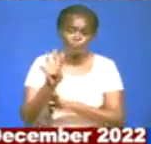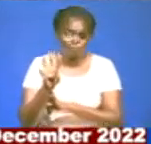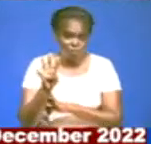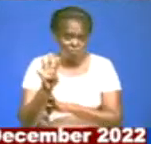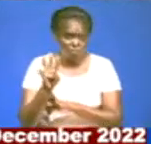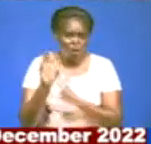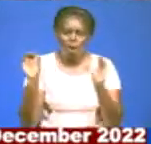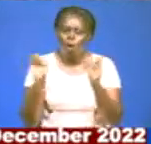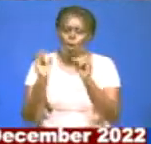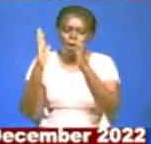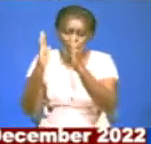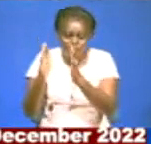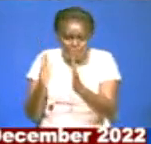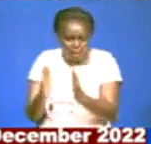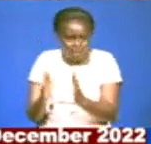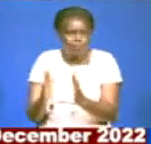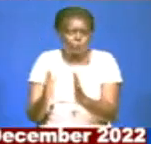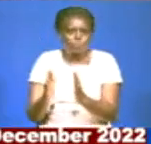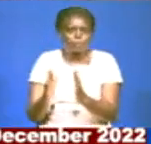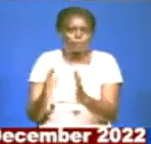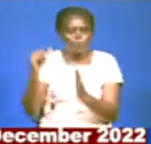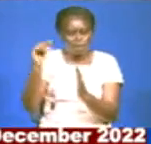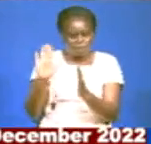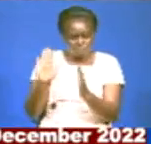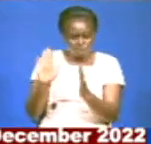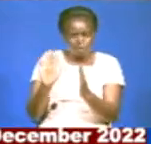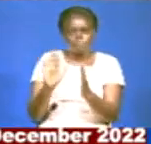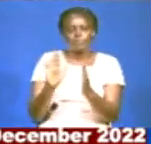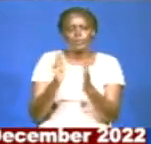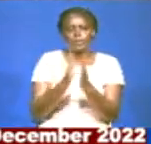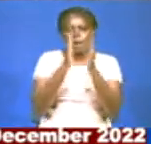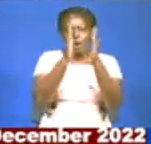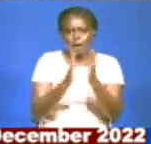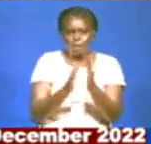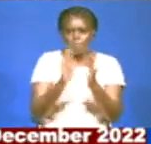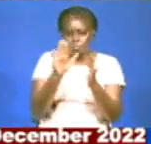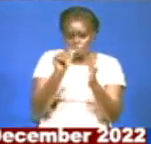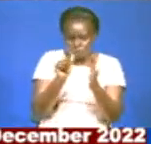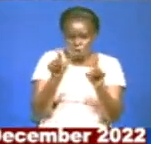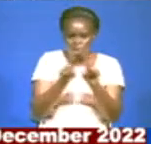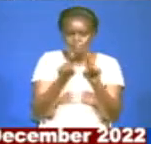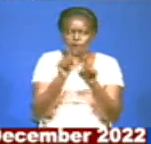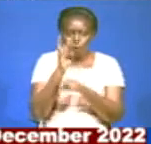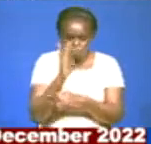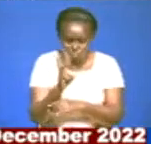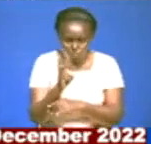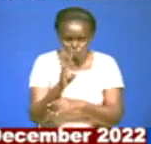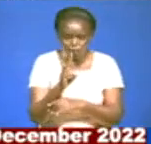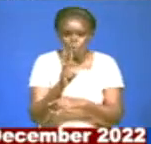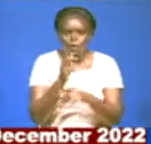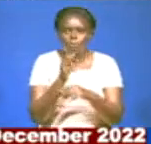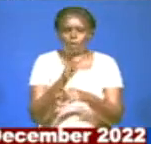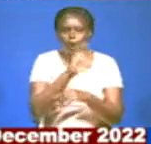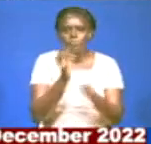person other than one, A, the governor, two, a person who has been called as a witness by the